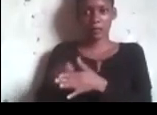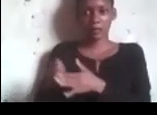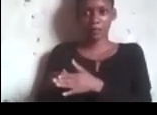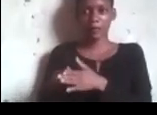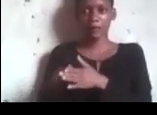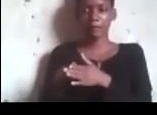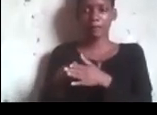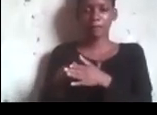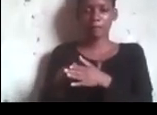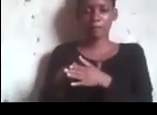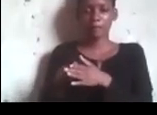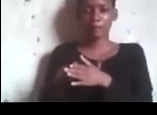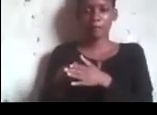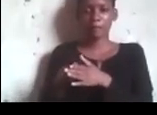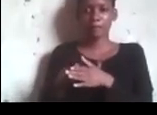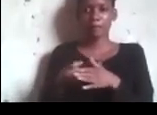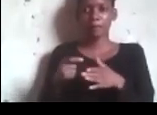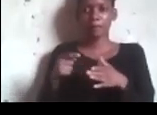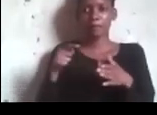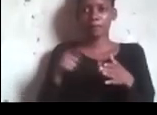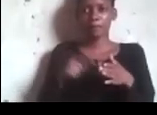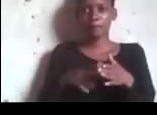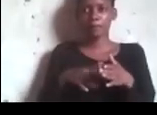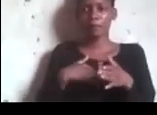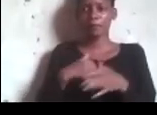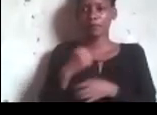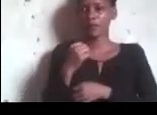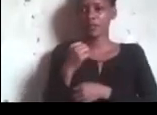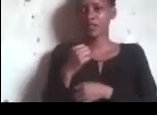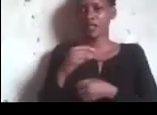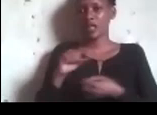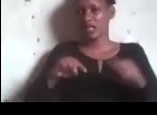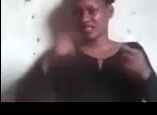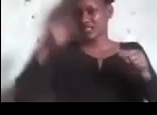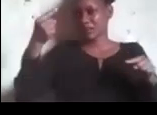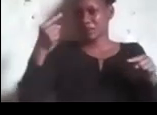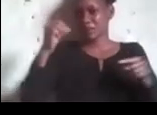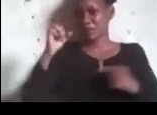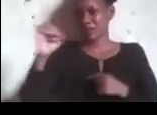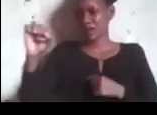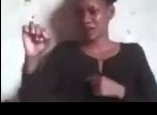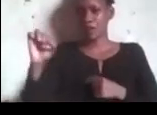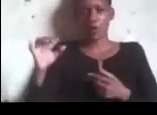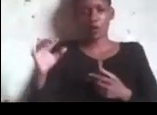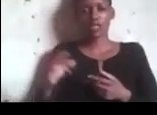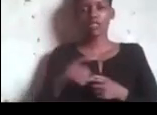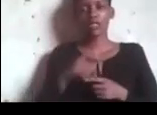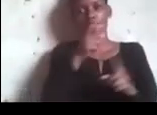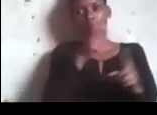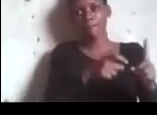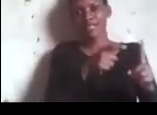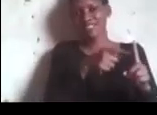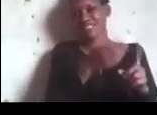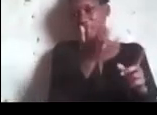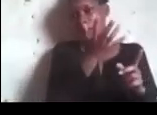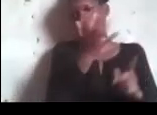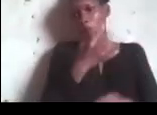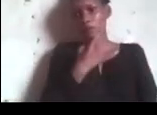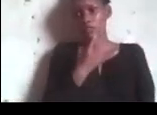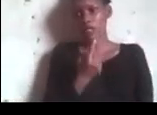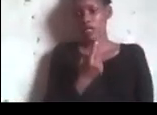is to avoid a dispute where someone says, but